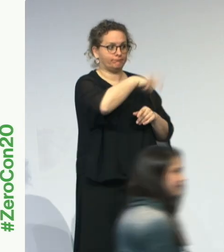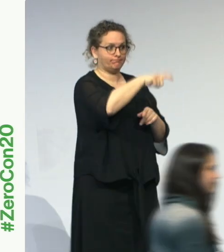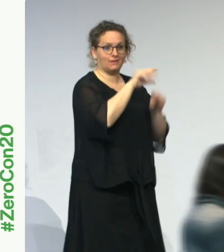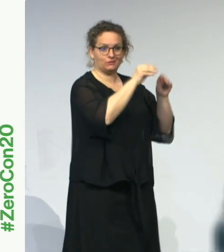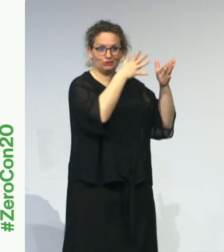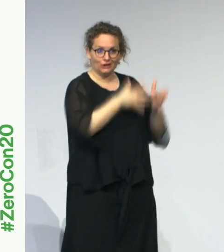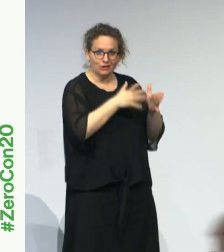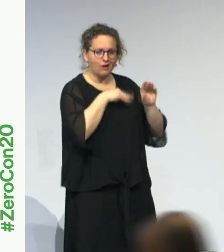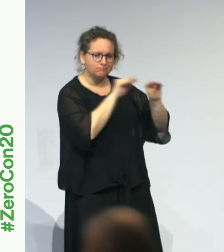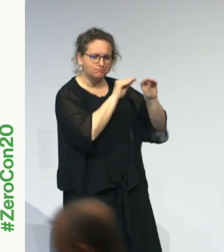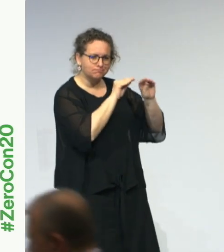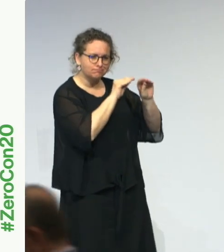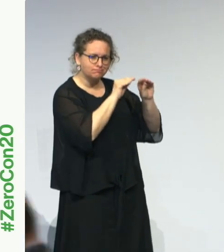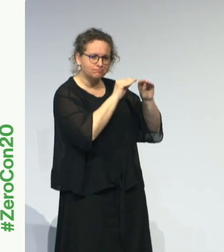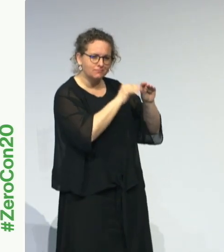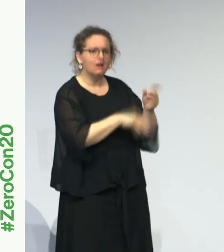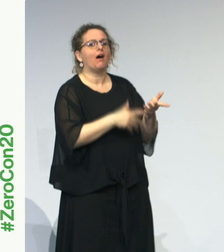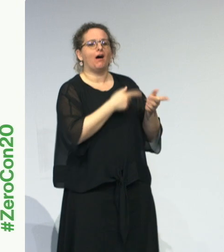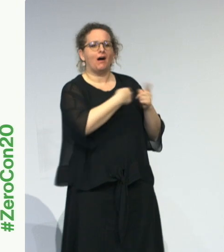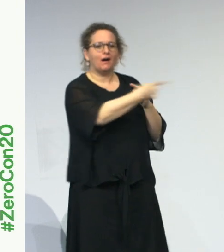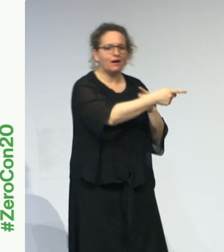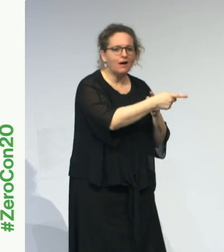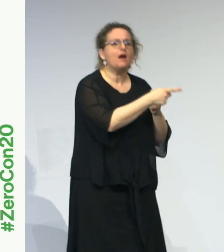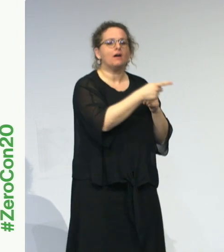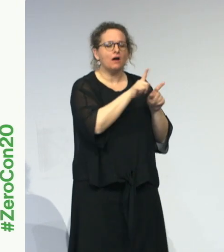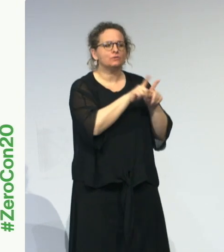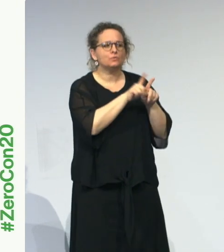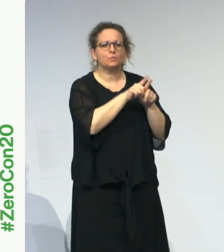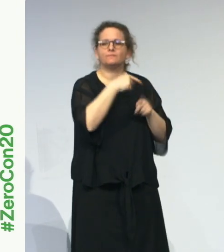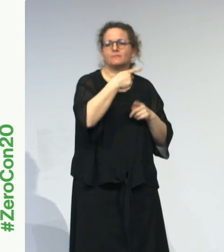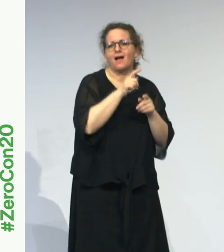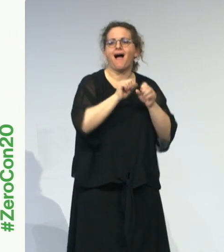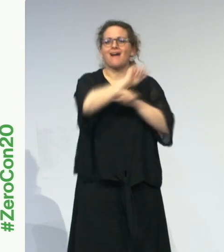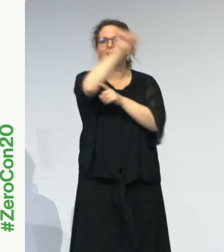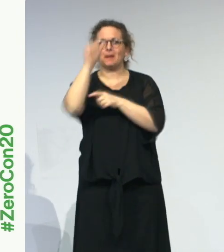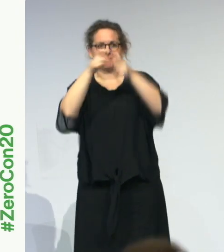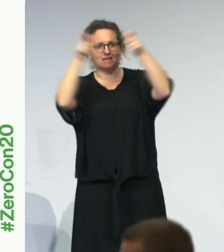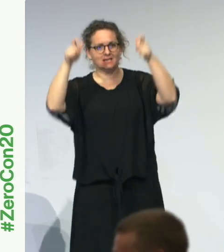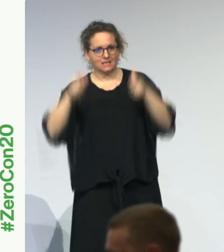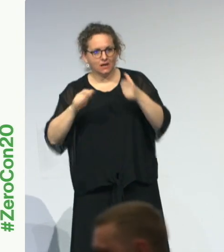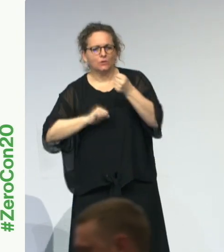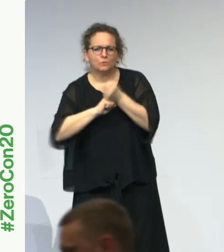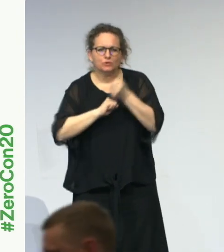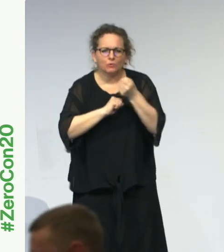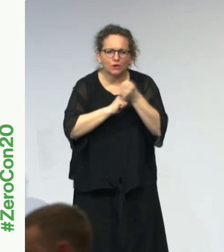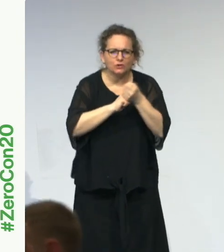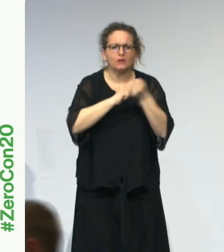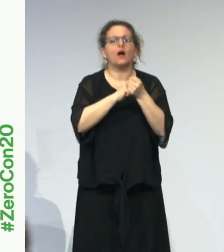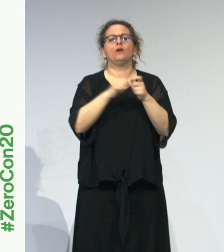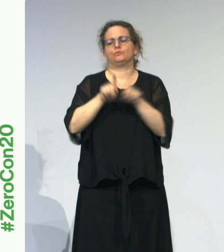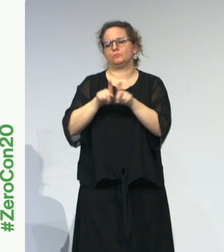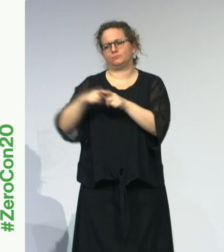intervention therapy, and academic support to students at home. Moreover, this NGO raises awareness about disabilities